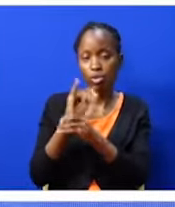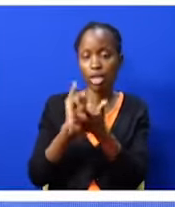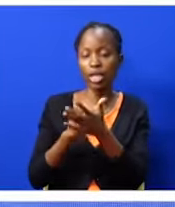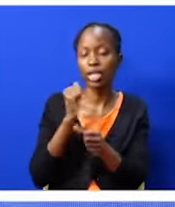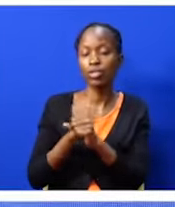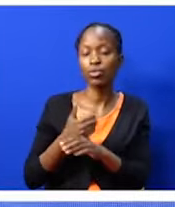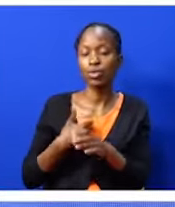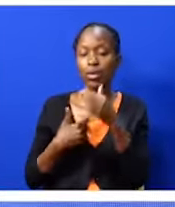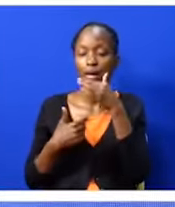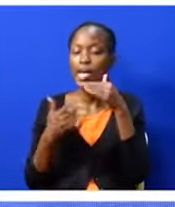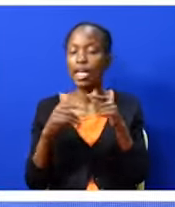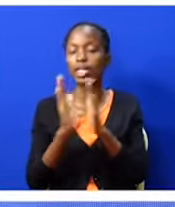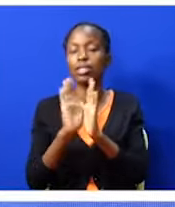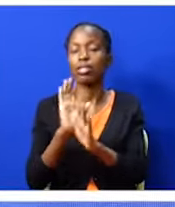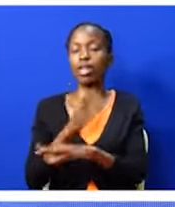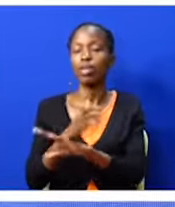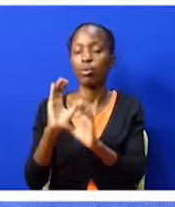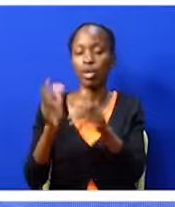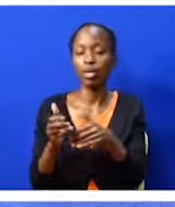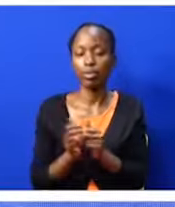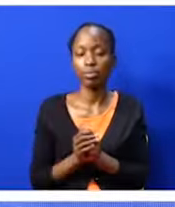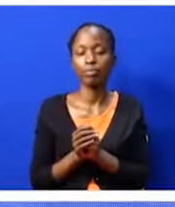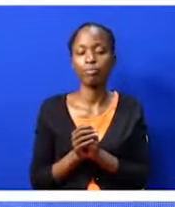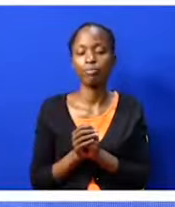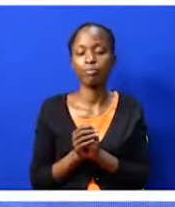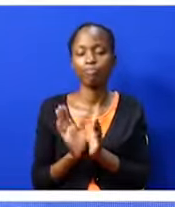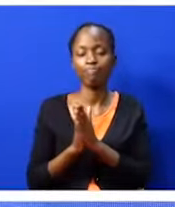have done. Let us appreciate them like this.